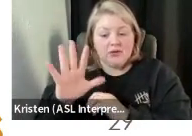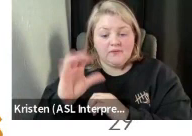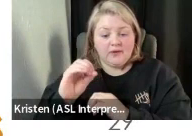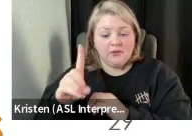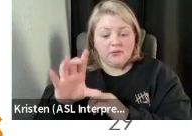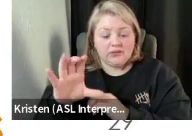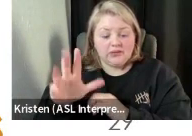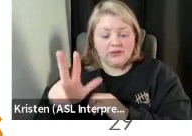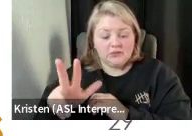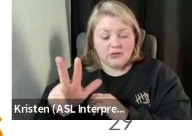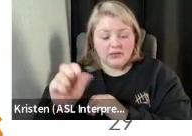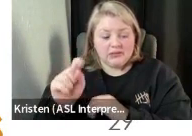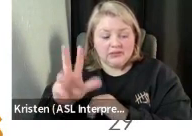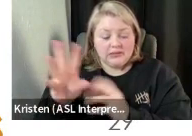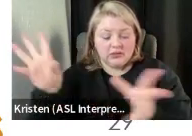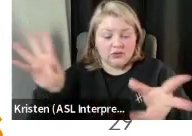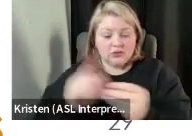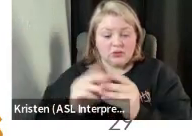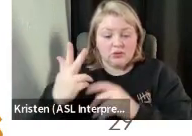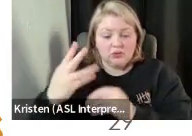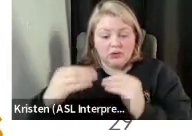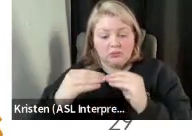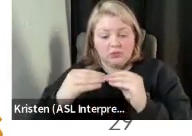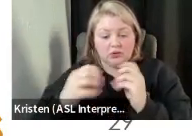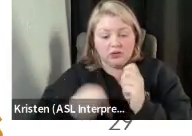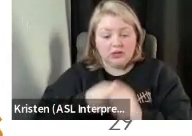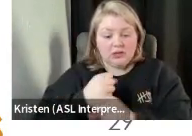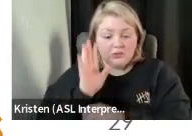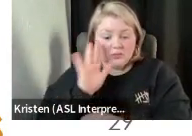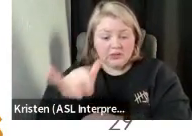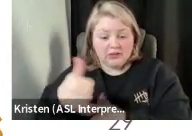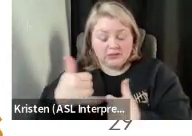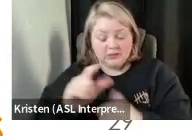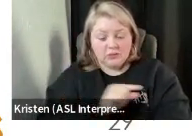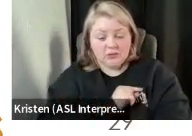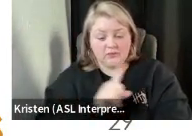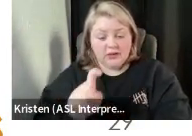501c3 status total is 3 or more years, would you qualify?